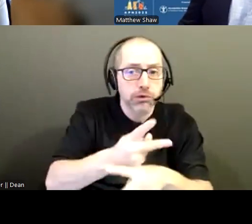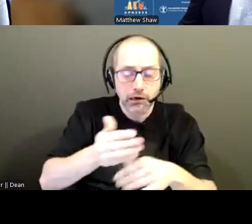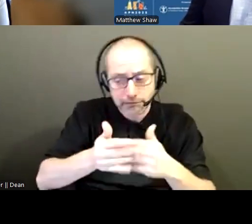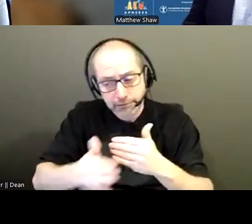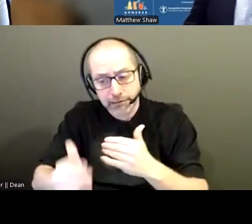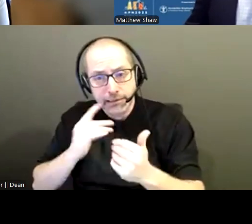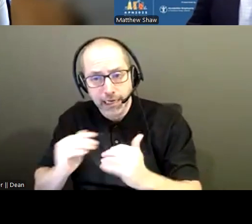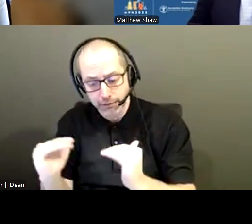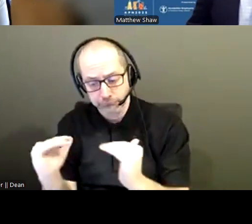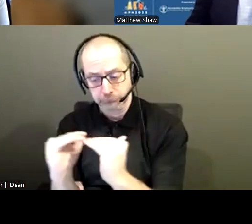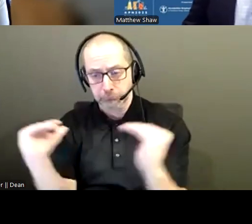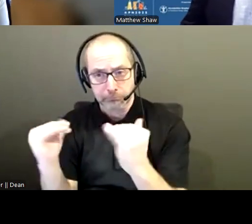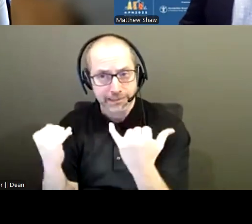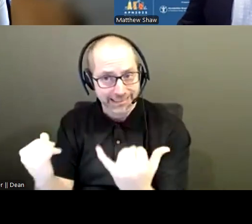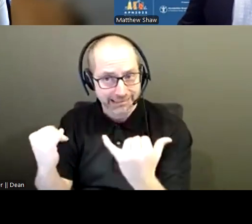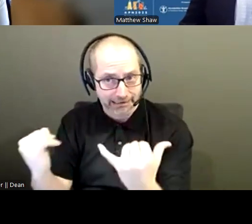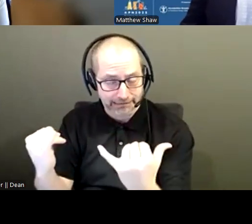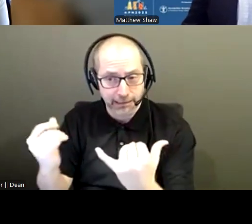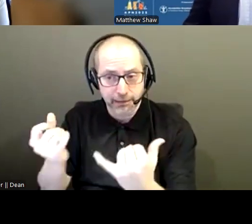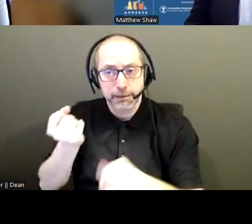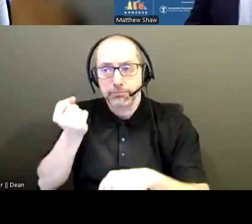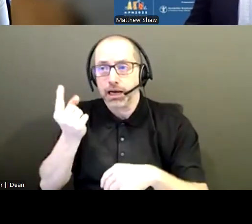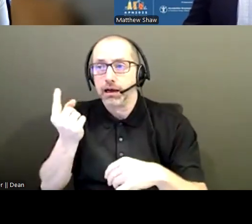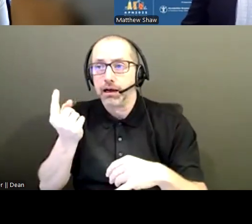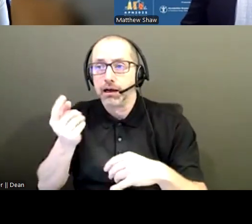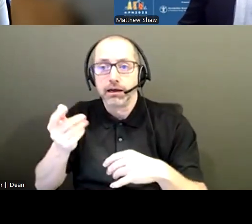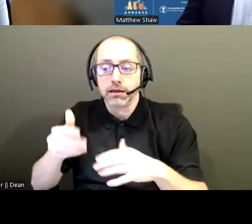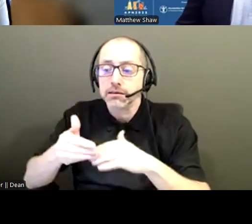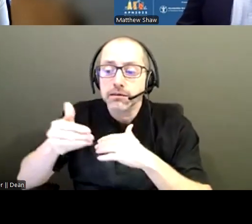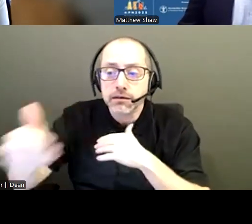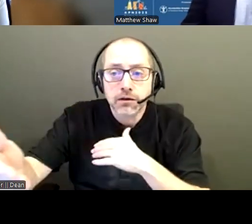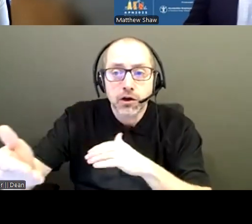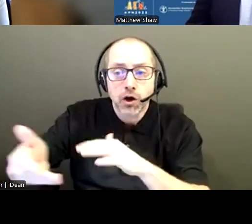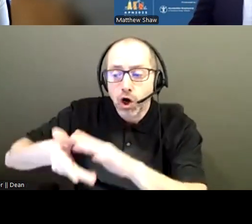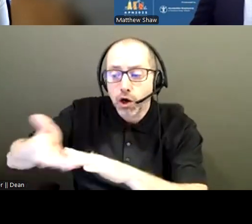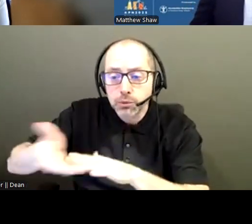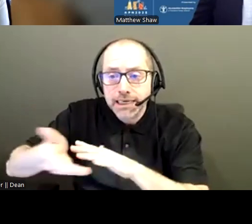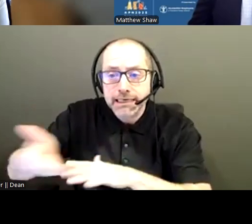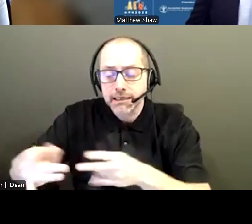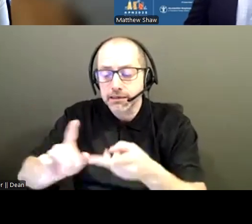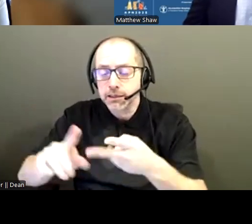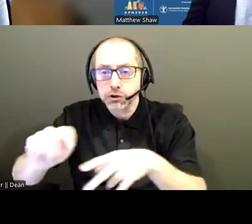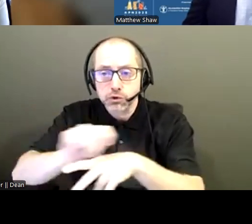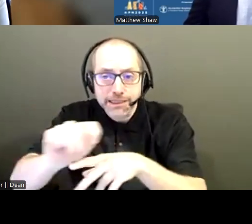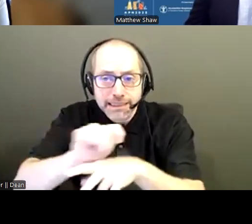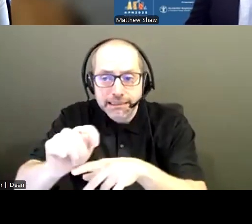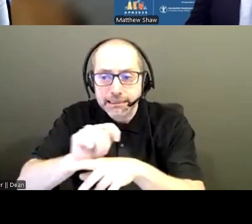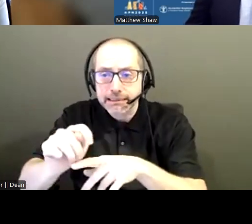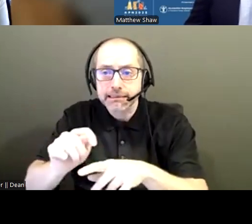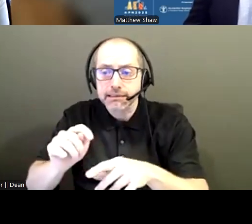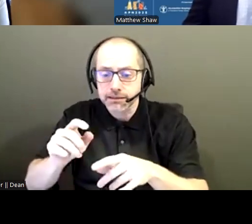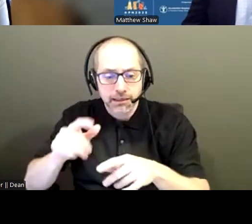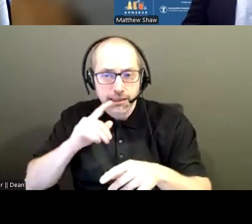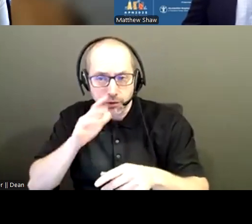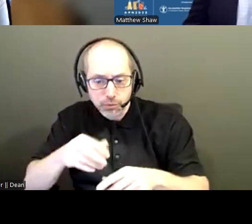today. But what are the training and operational aspects that we're going to introduce to make sure that